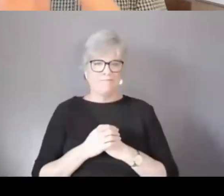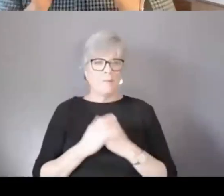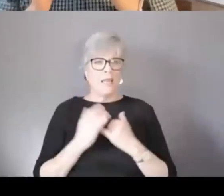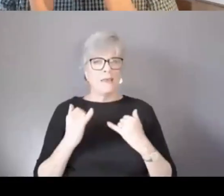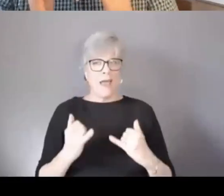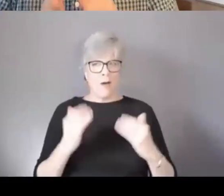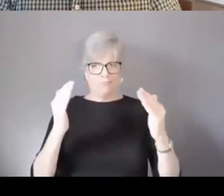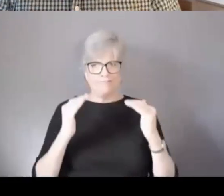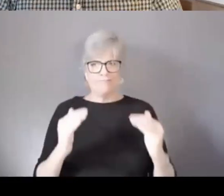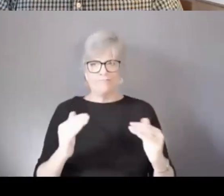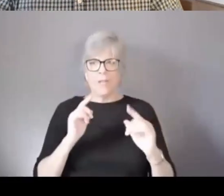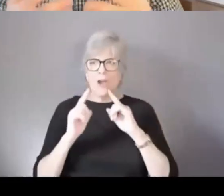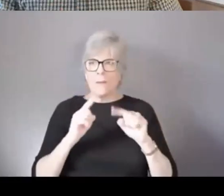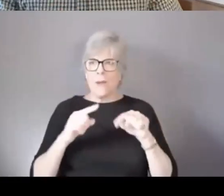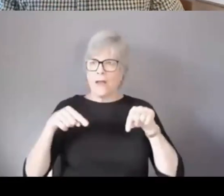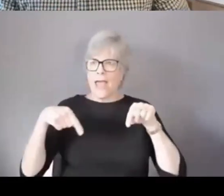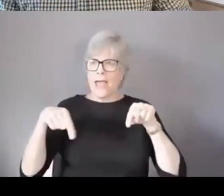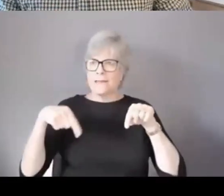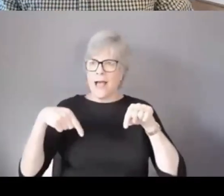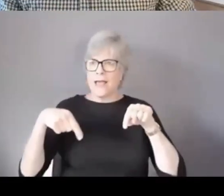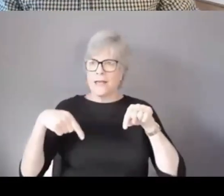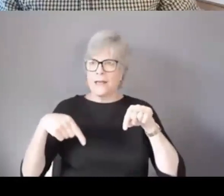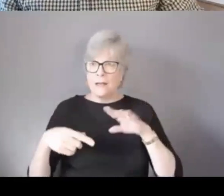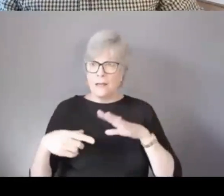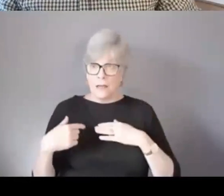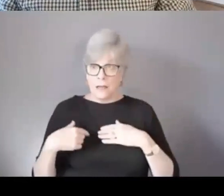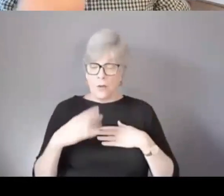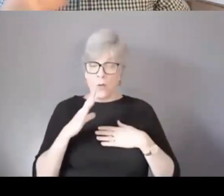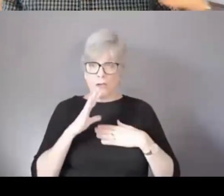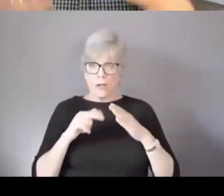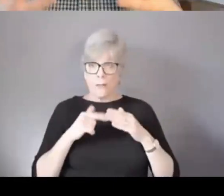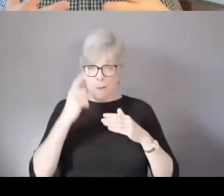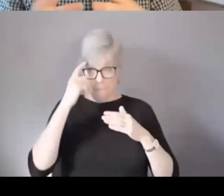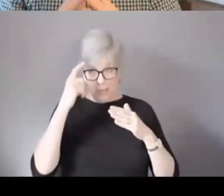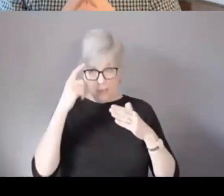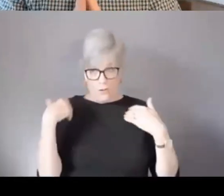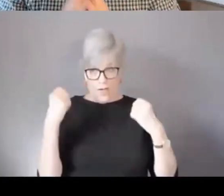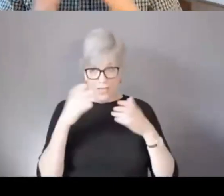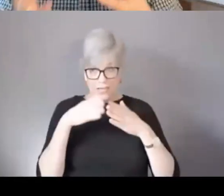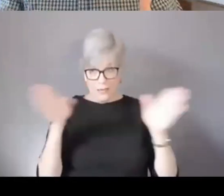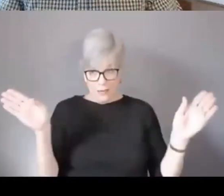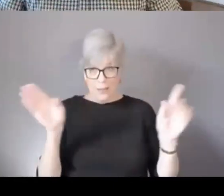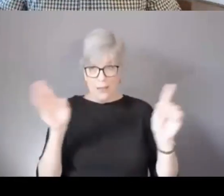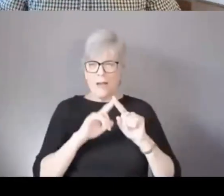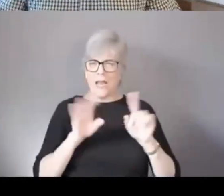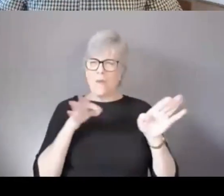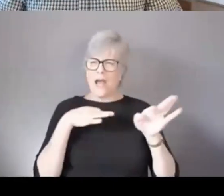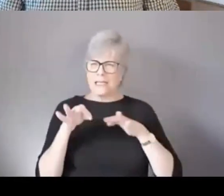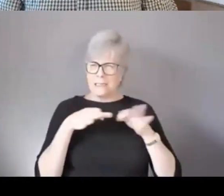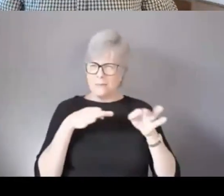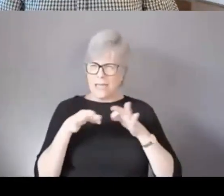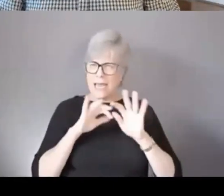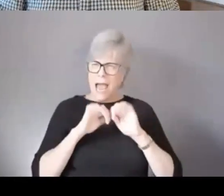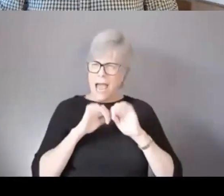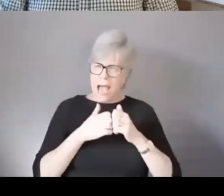anxiety. So we've talked a little bit about mental health in general for the pandemic, but I wanna teach you about the mechanisms of anxiety,